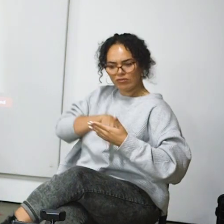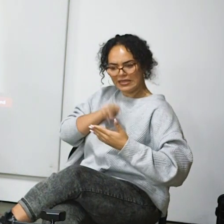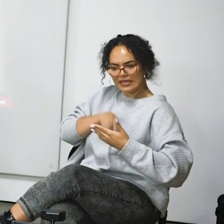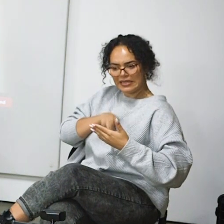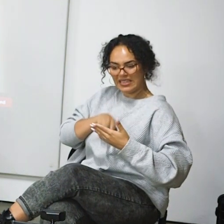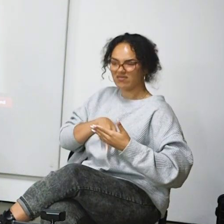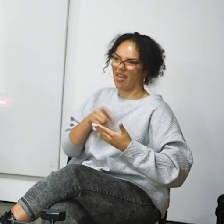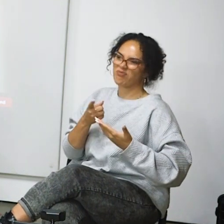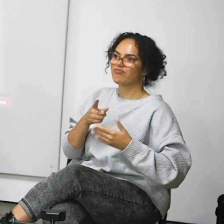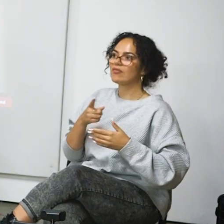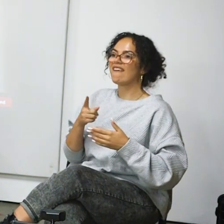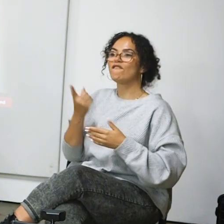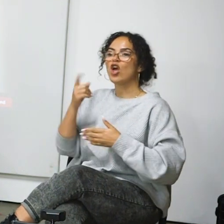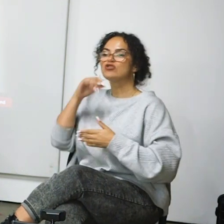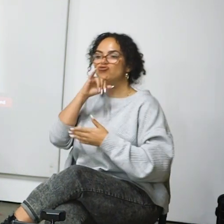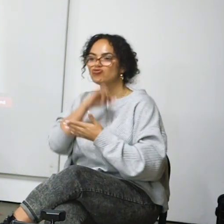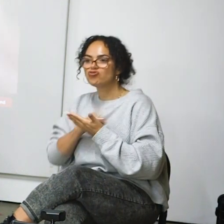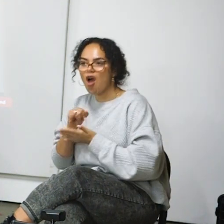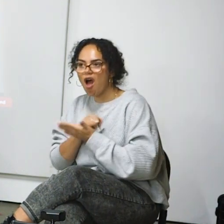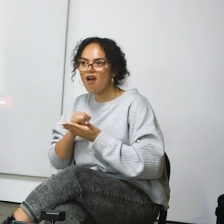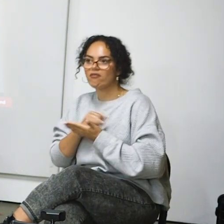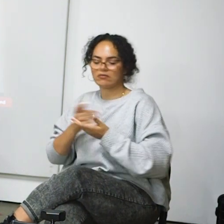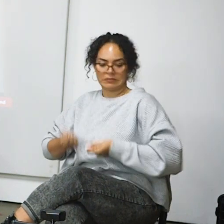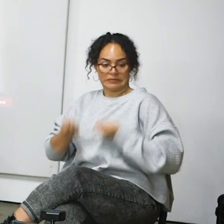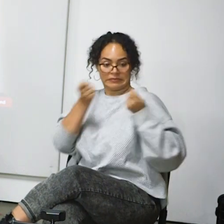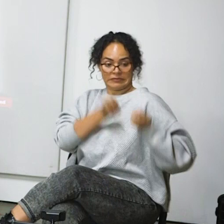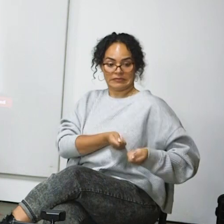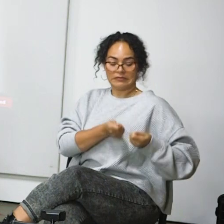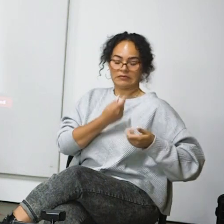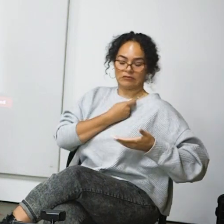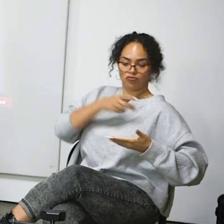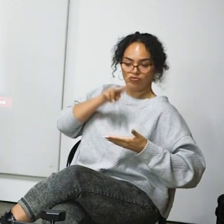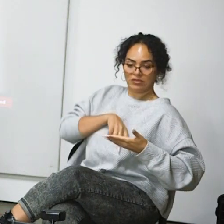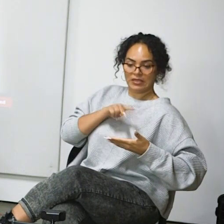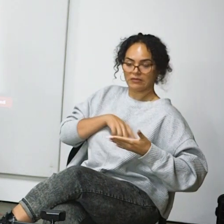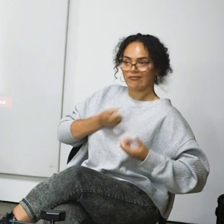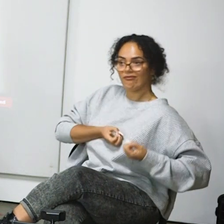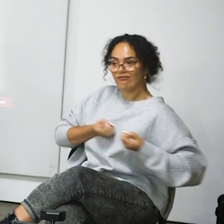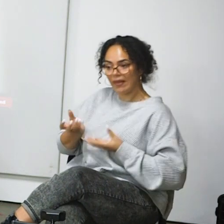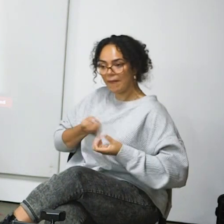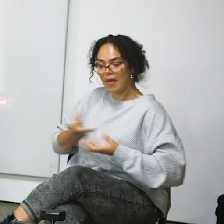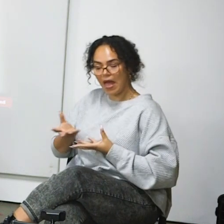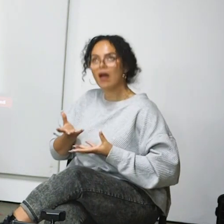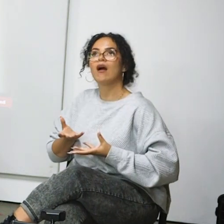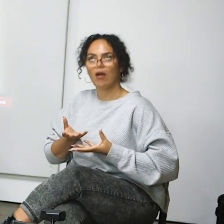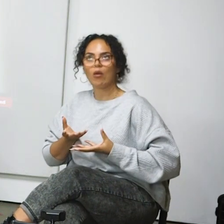Read or the first draft of the Easy Read, and they'll make their comments and come back. And